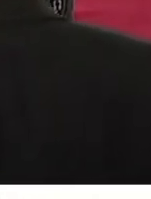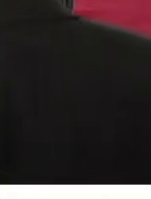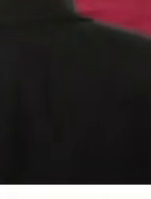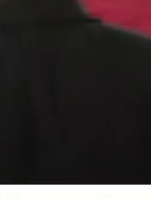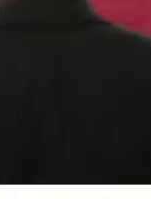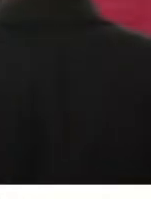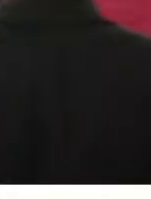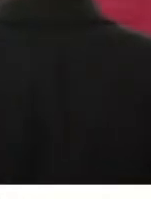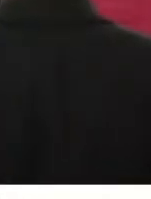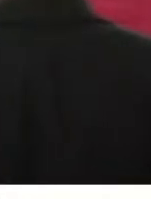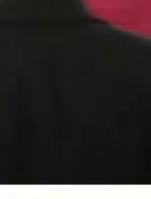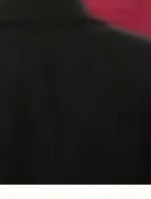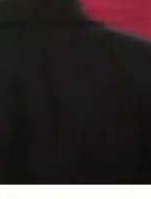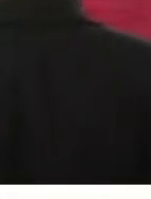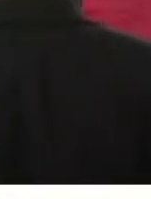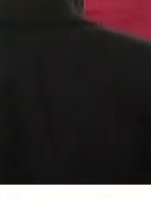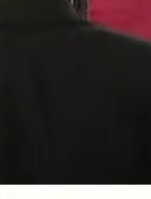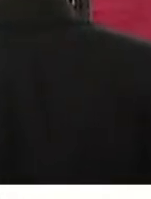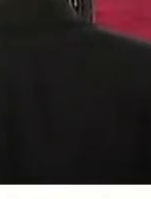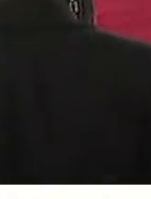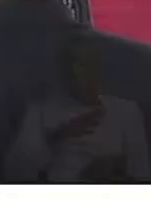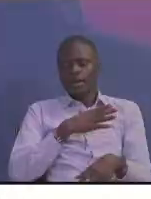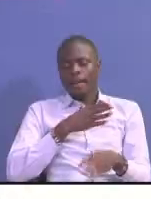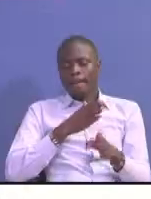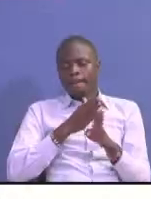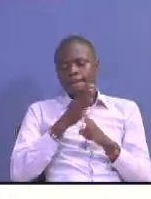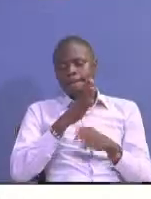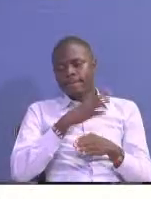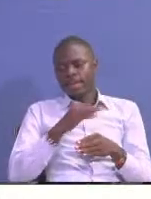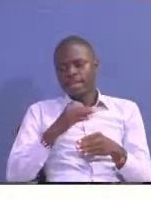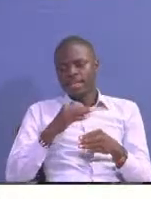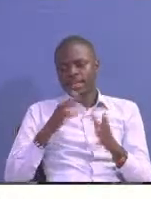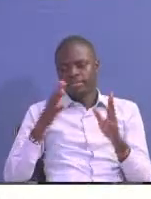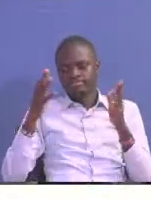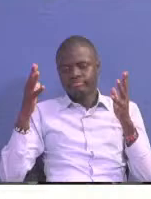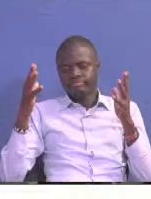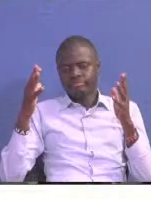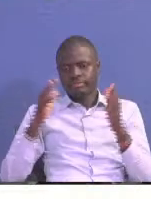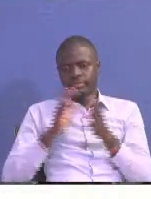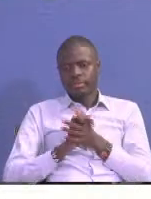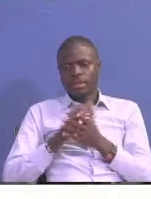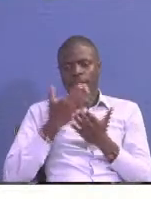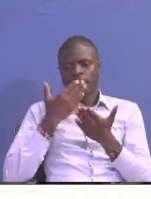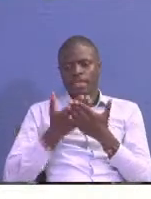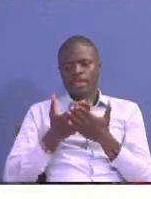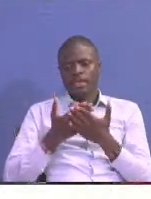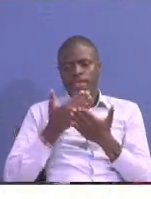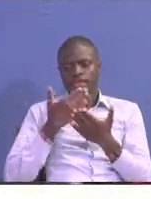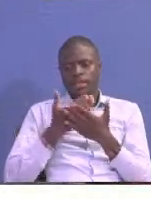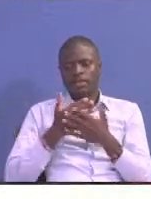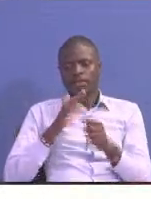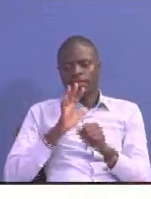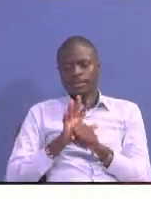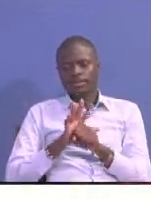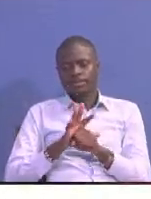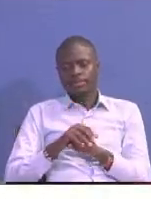And as they leave, let's give our chief guest another round of applause, please. Thank you all so much.